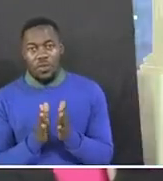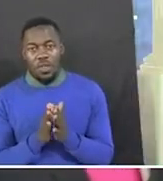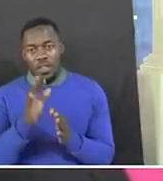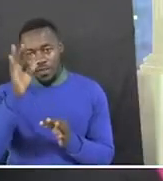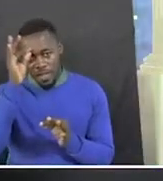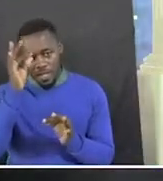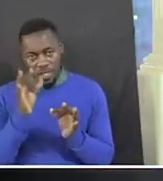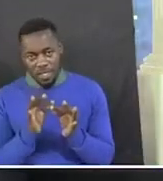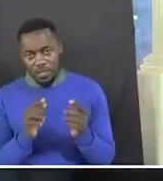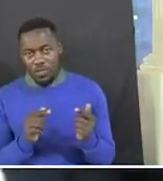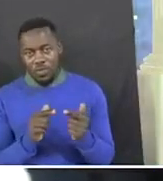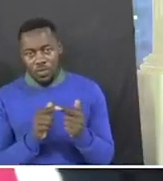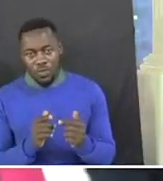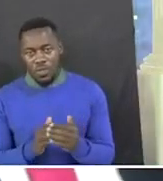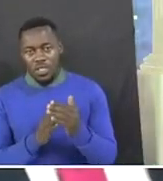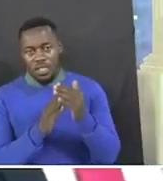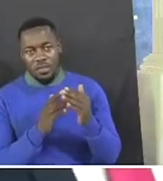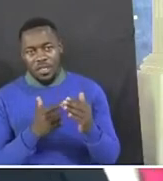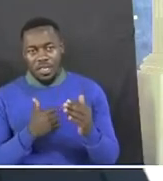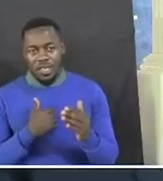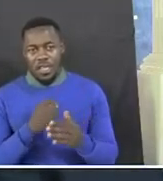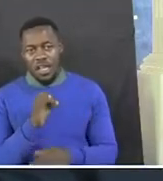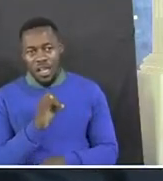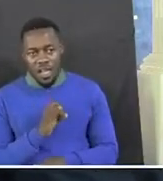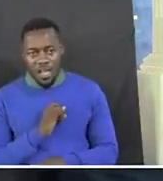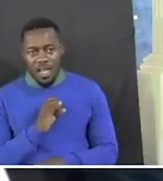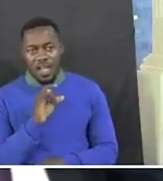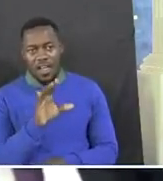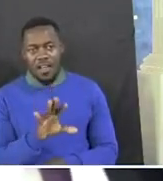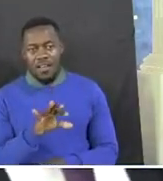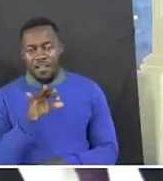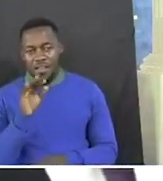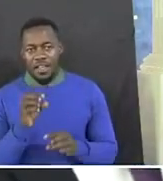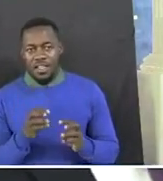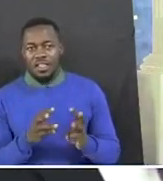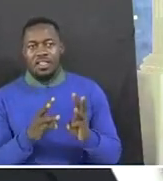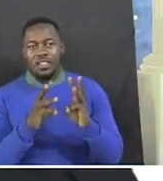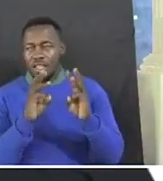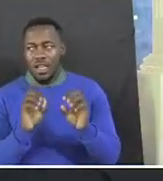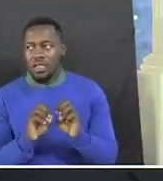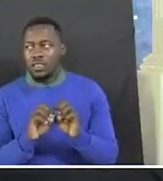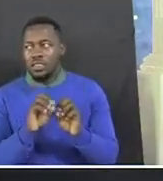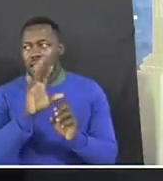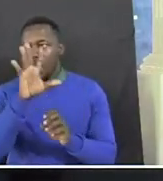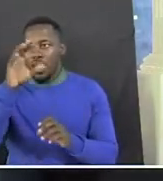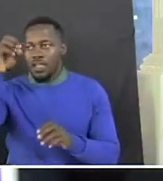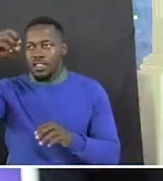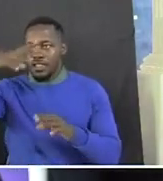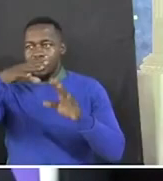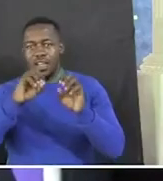guide me I found way the sun is